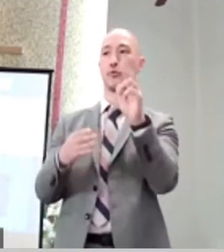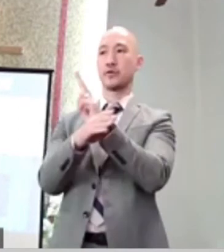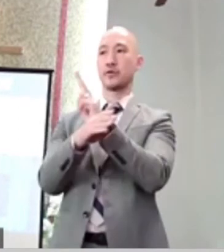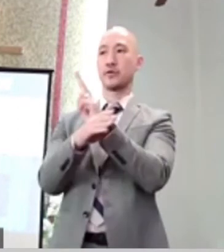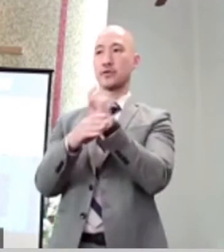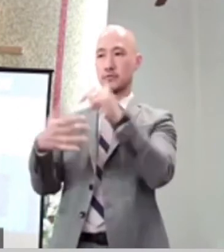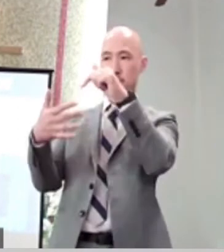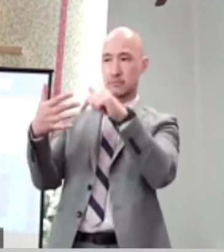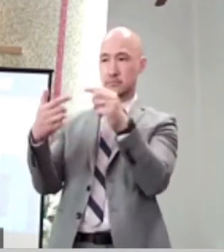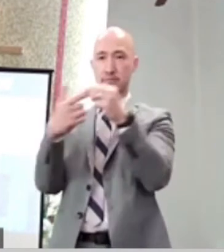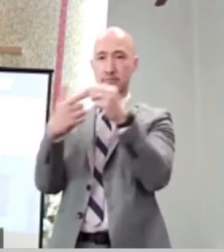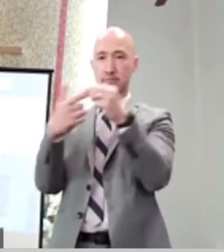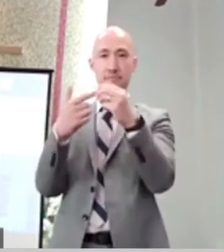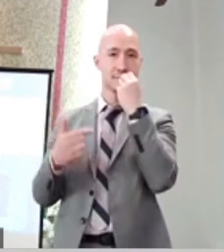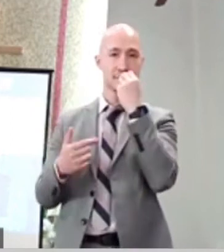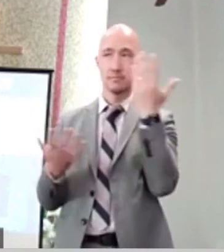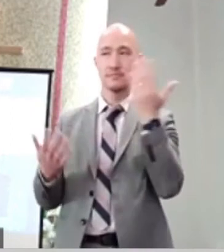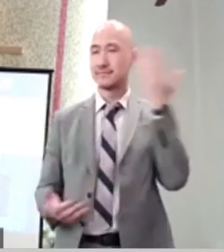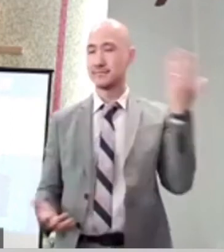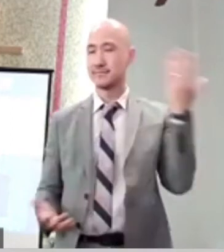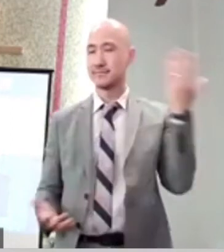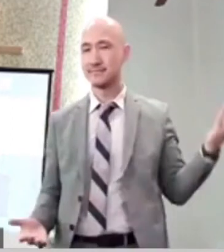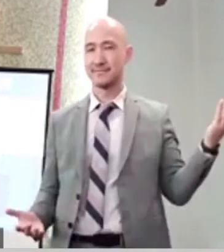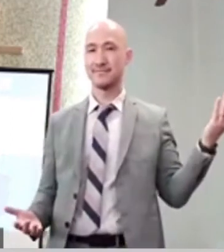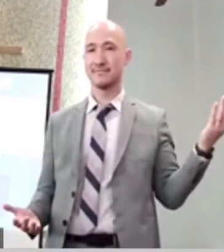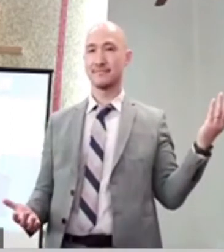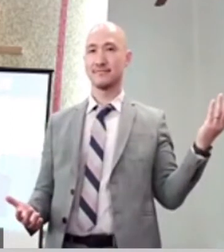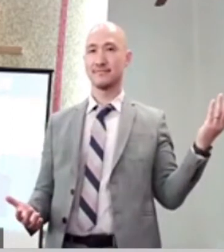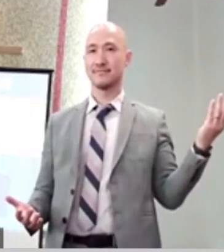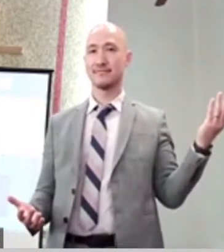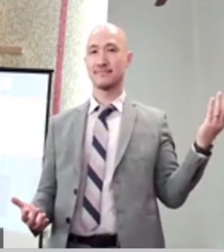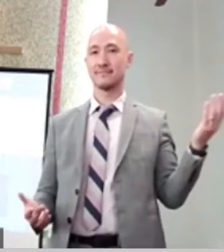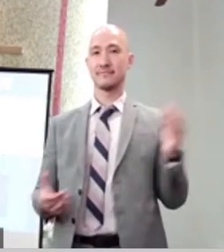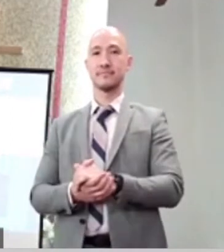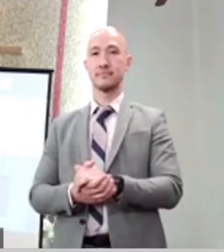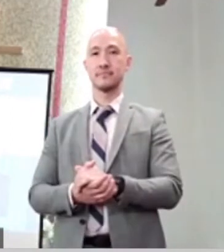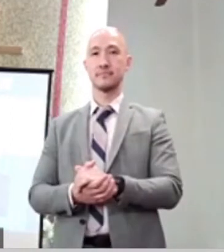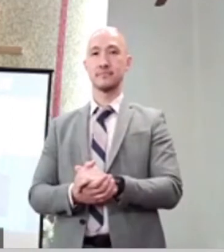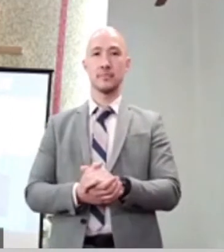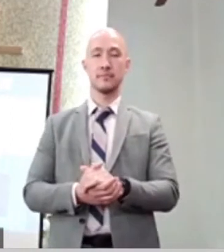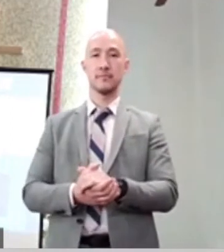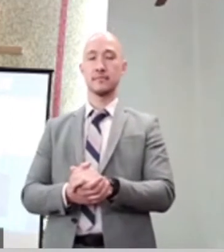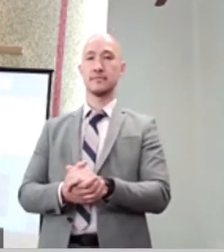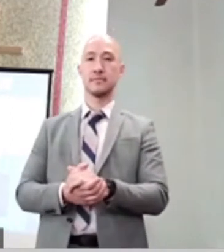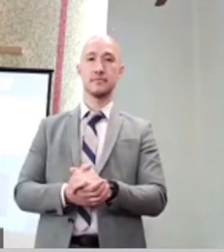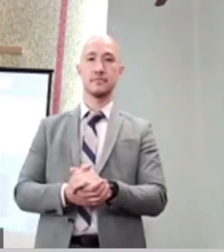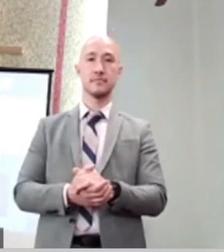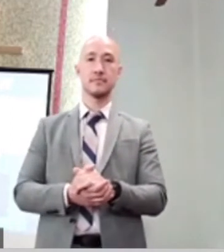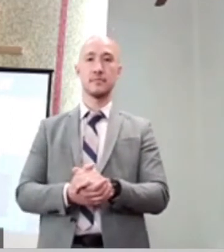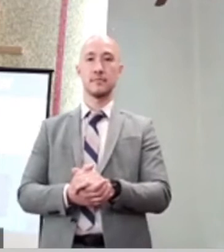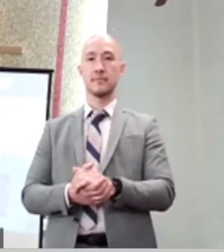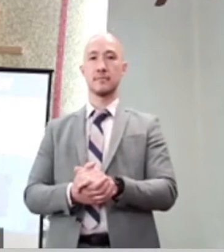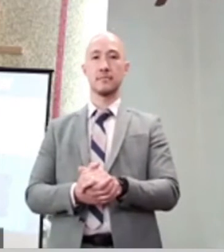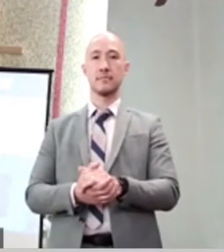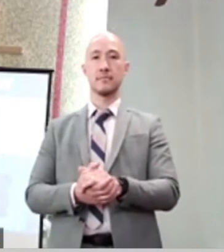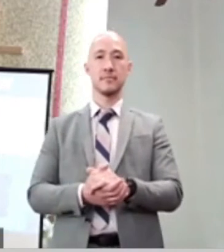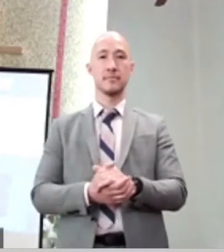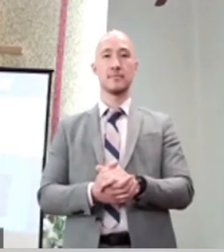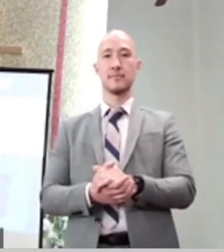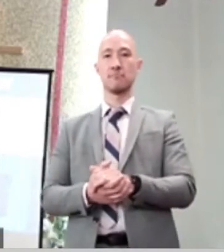even observed it in myself. And then I said, you know what? I'm going to try to control myself, and I'm not going to try to control God's